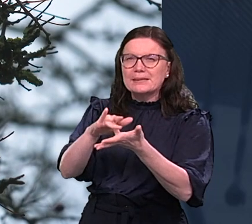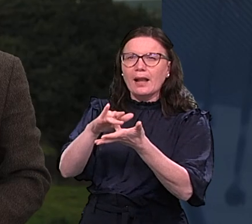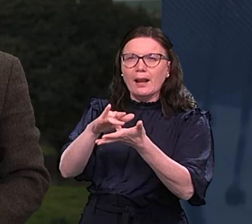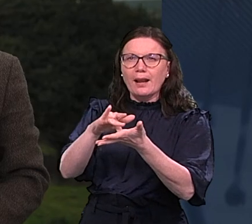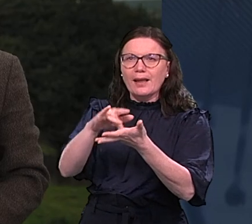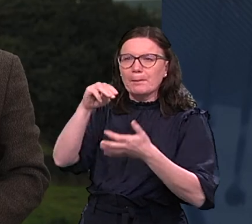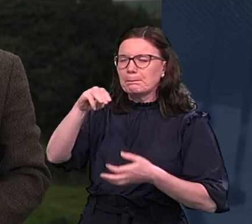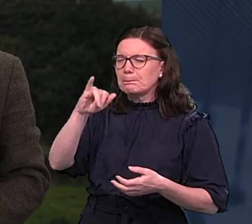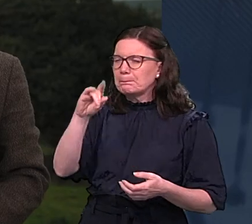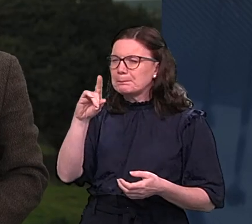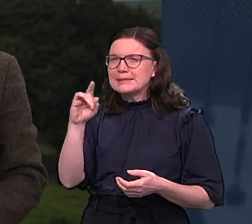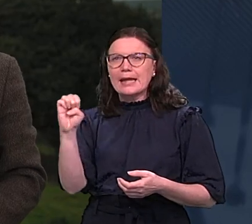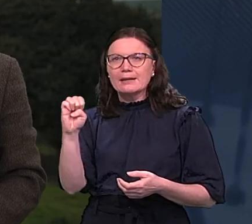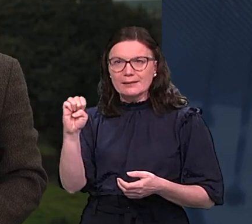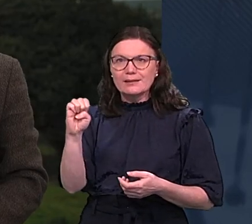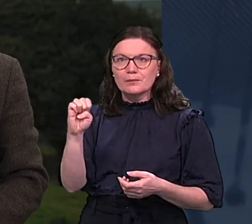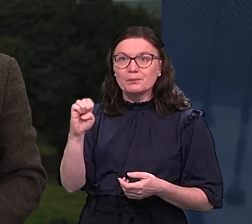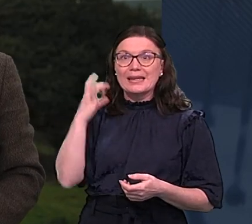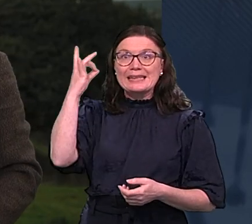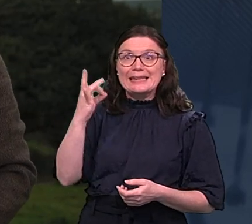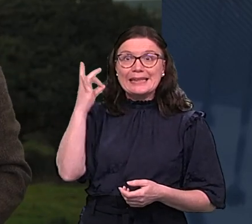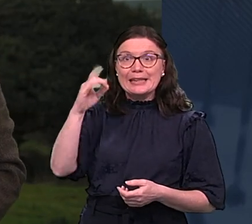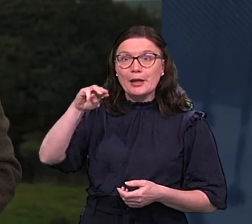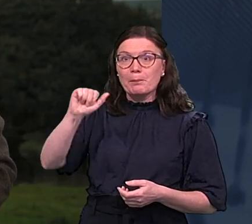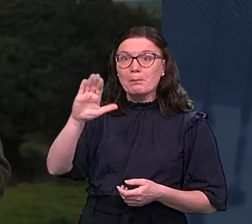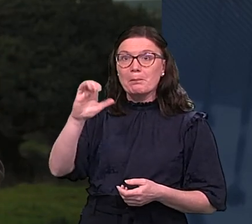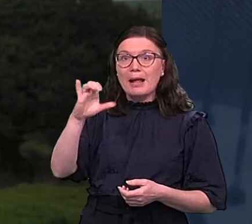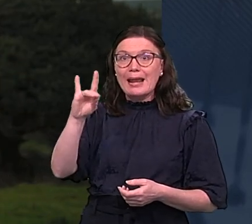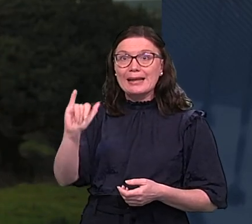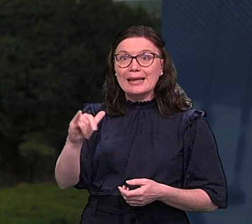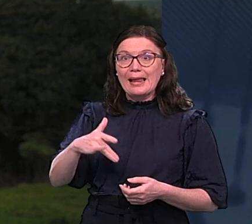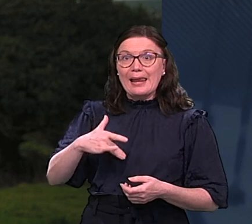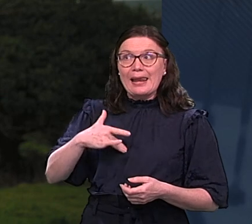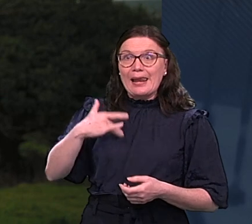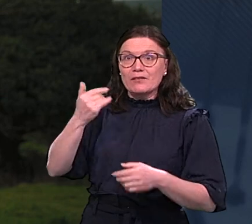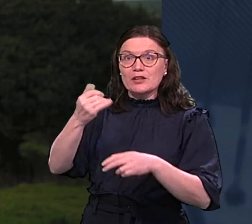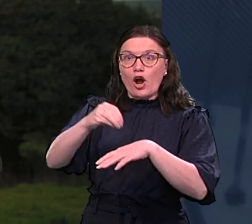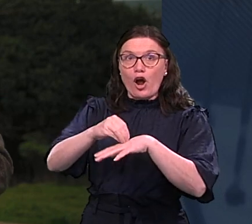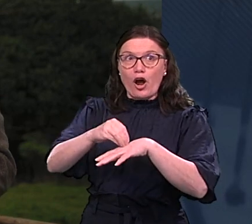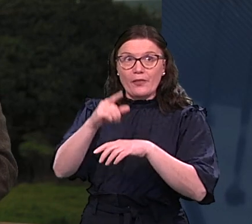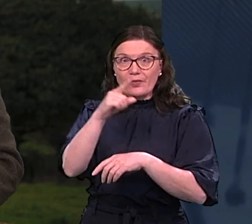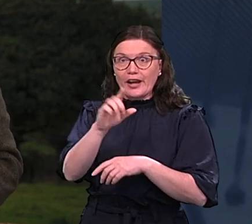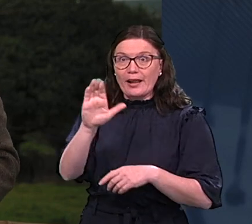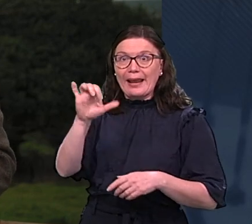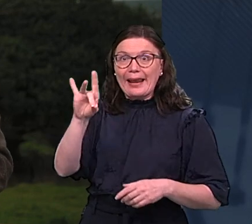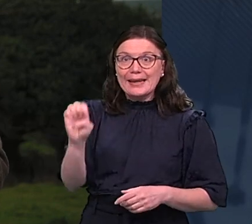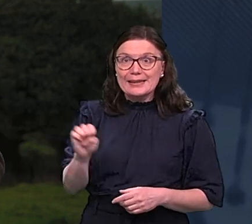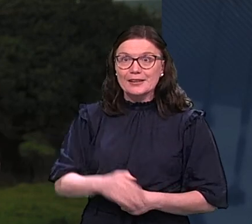over here, and King Malachy lived there. The kings lived on the lake, and this is